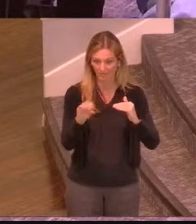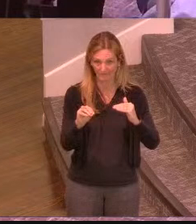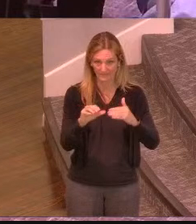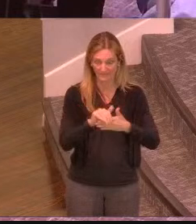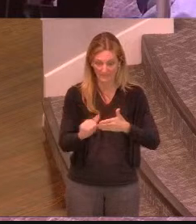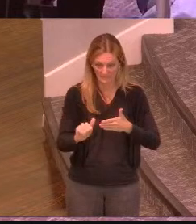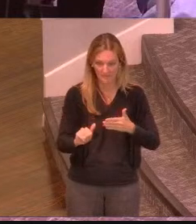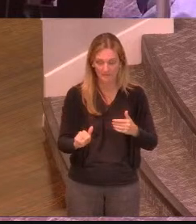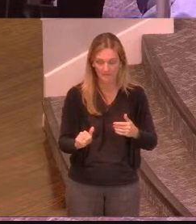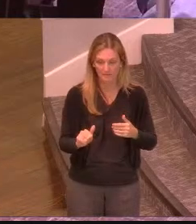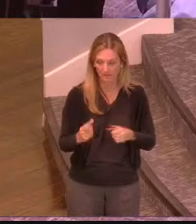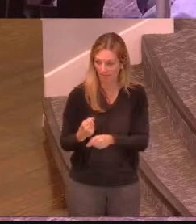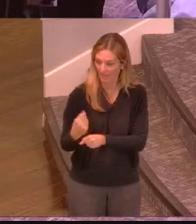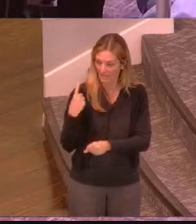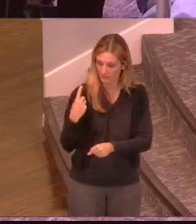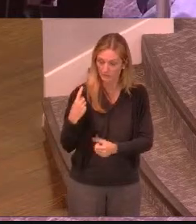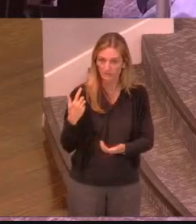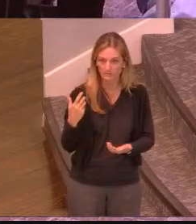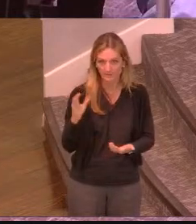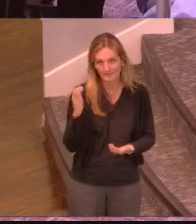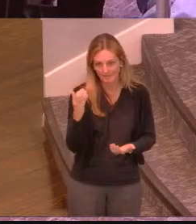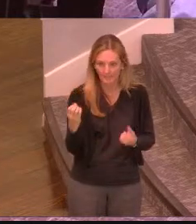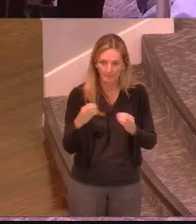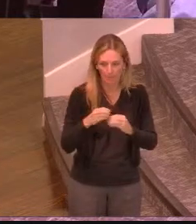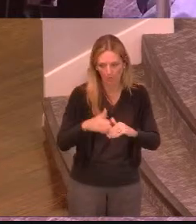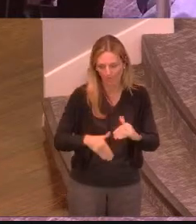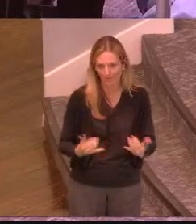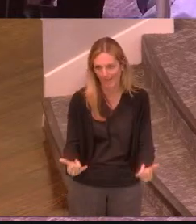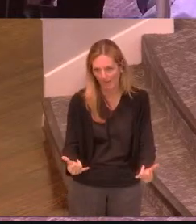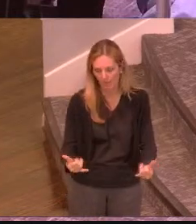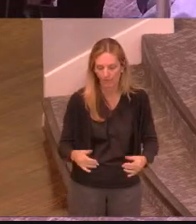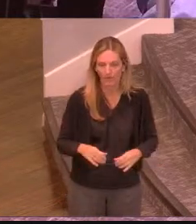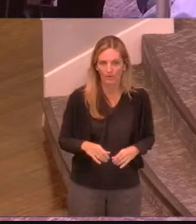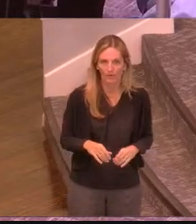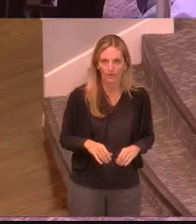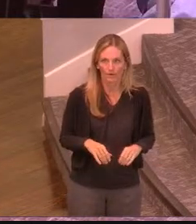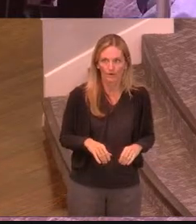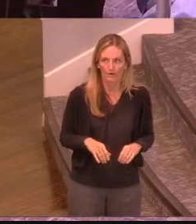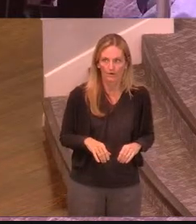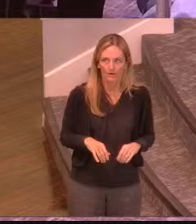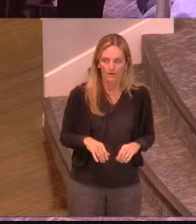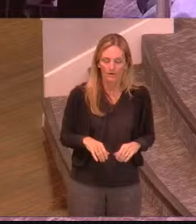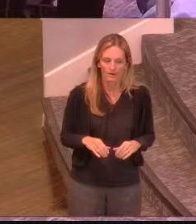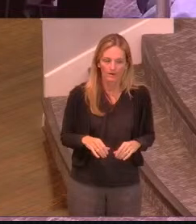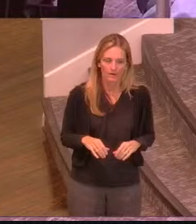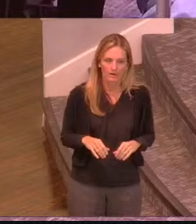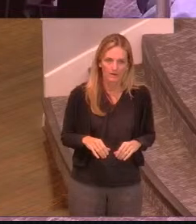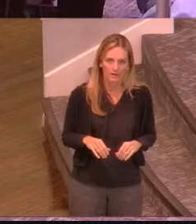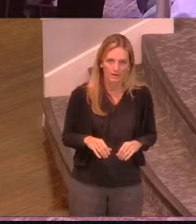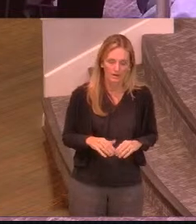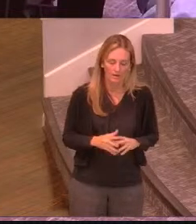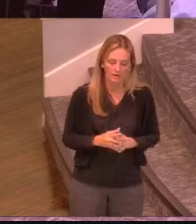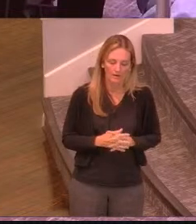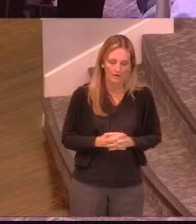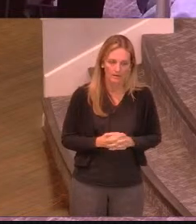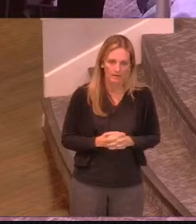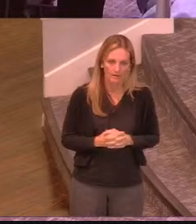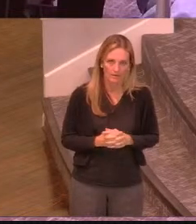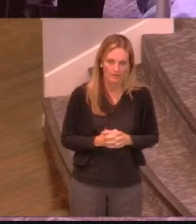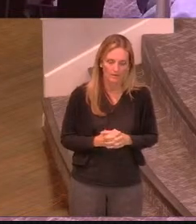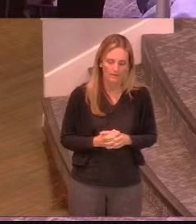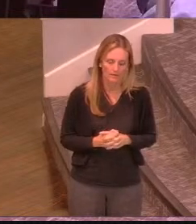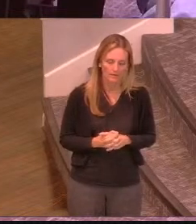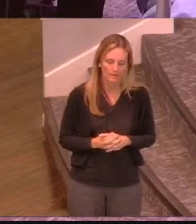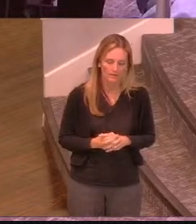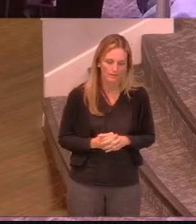a year and a half ago seemed a lot more than now. But what we've done is that we've established a